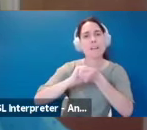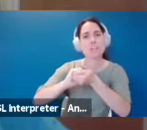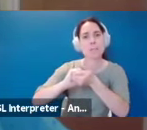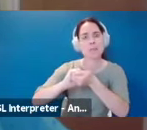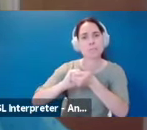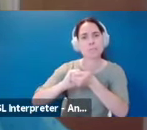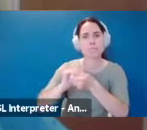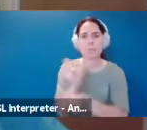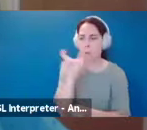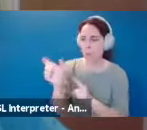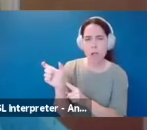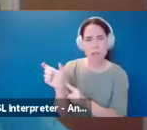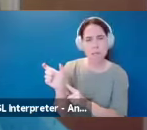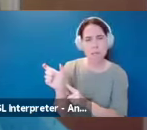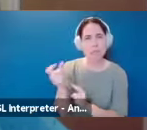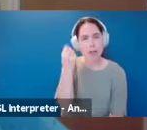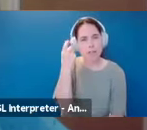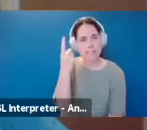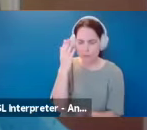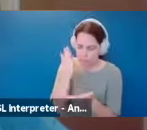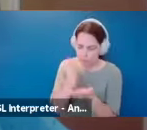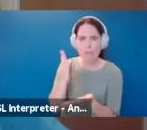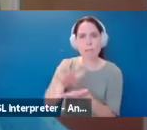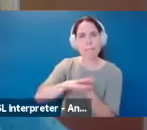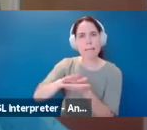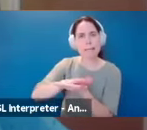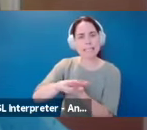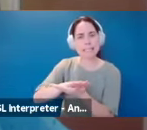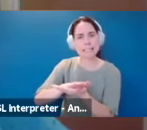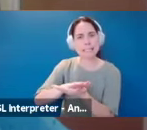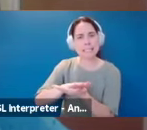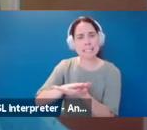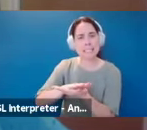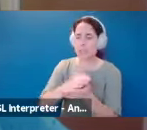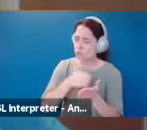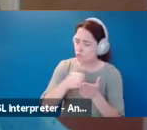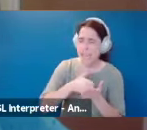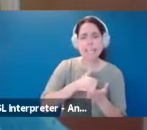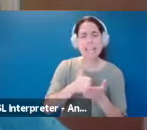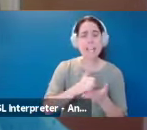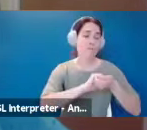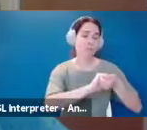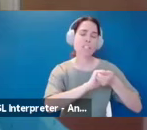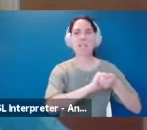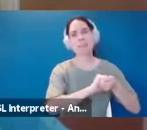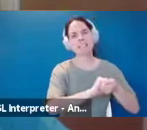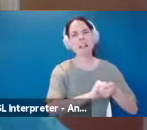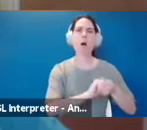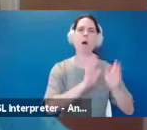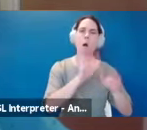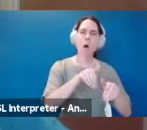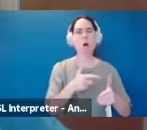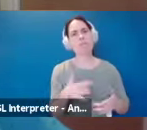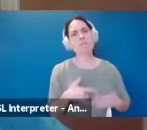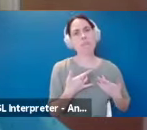emphasis on sentiment and too little on action. Metta is something that must be lived. I